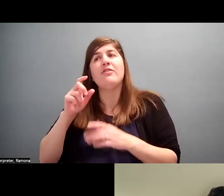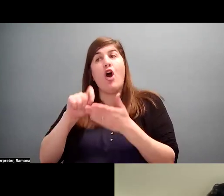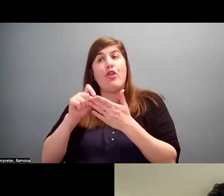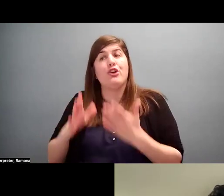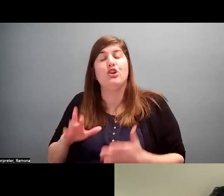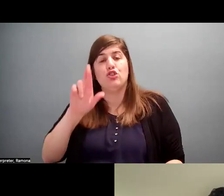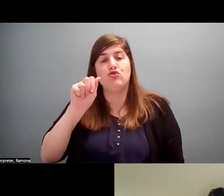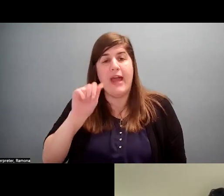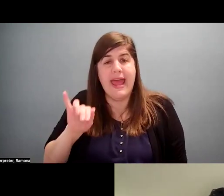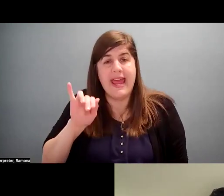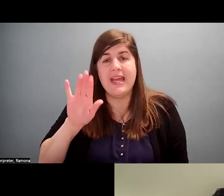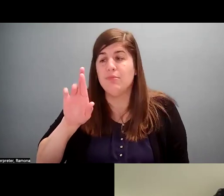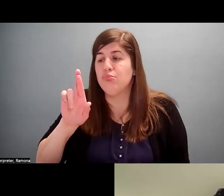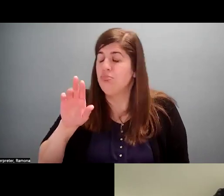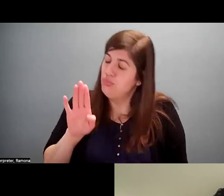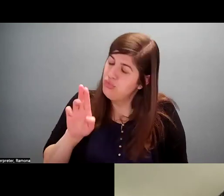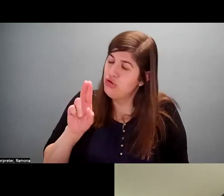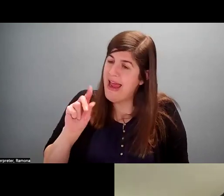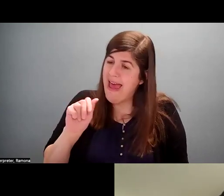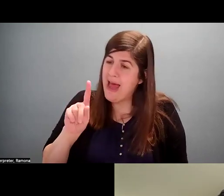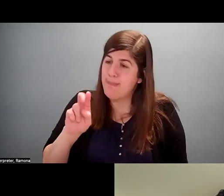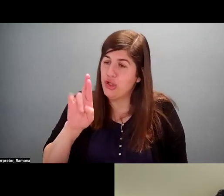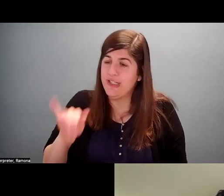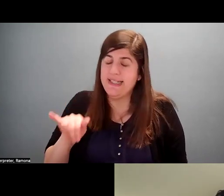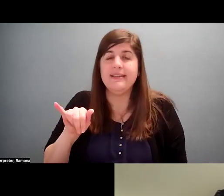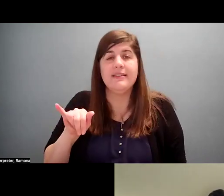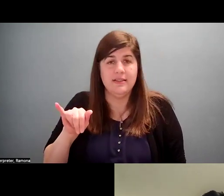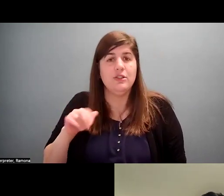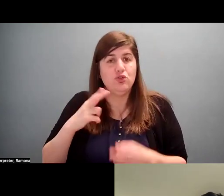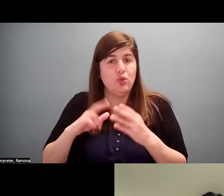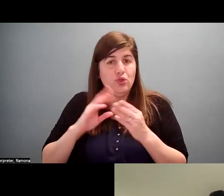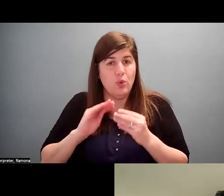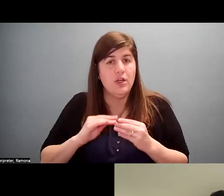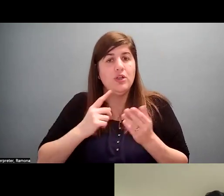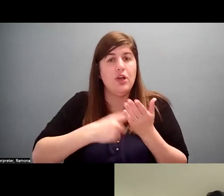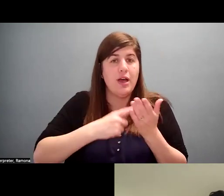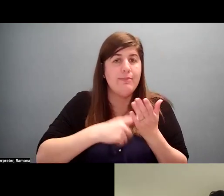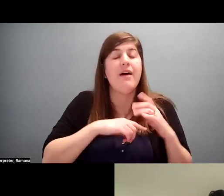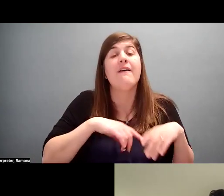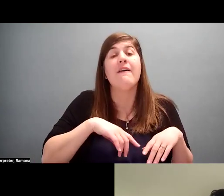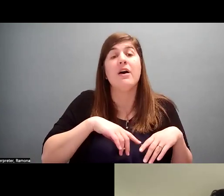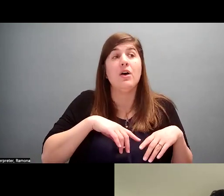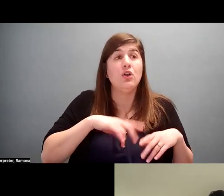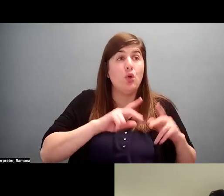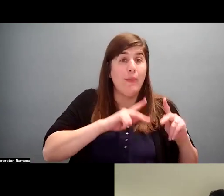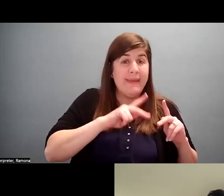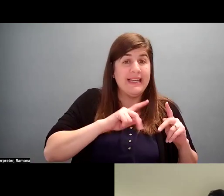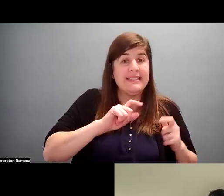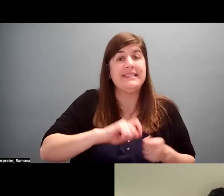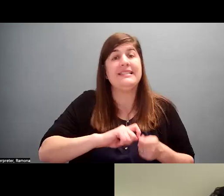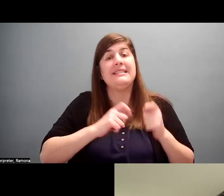collection of short stories, um, telling about humans colonizing Mars. So it's